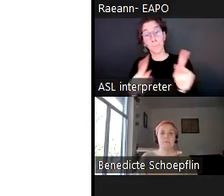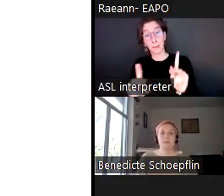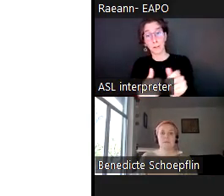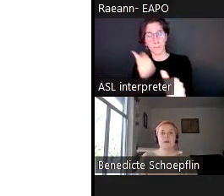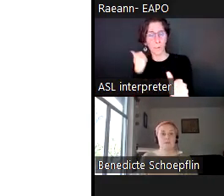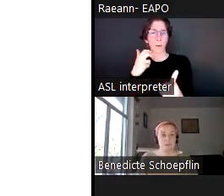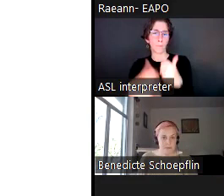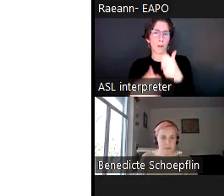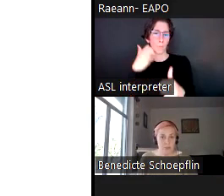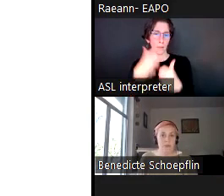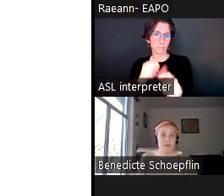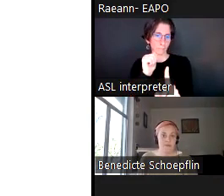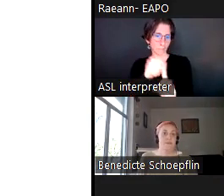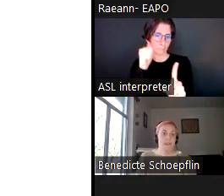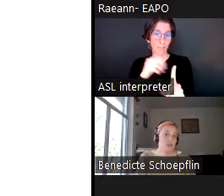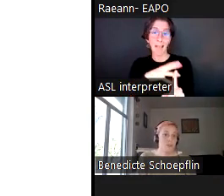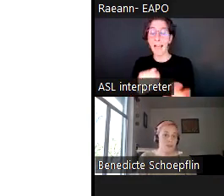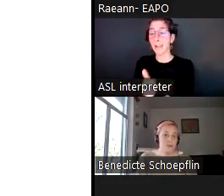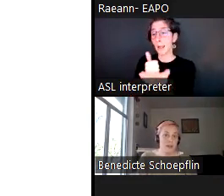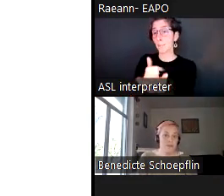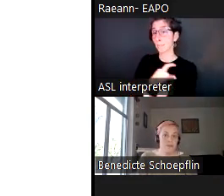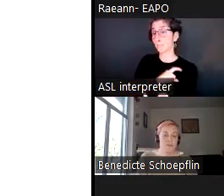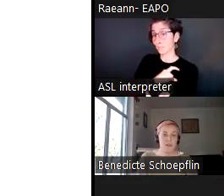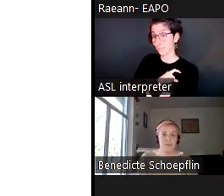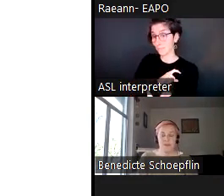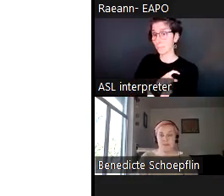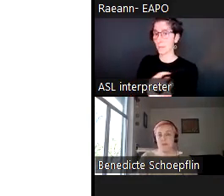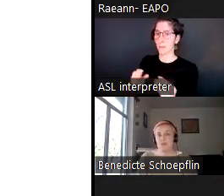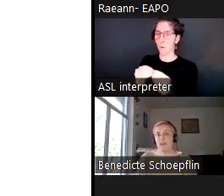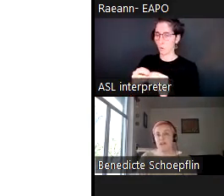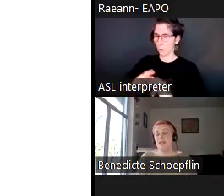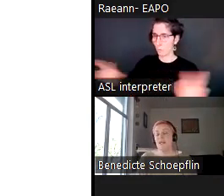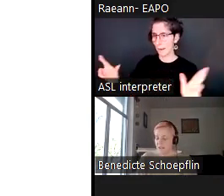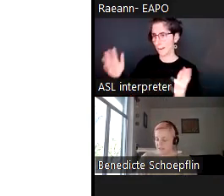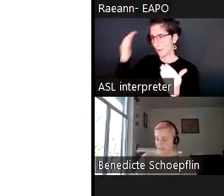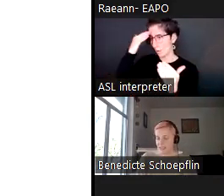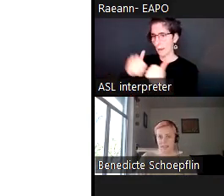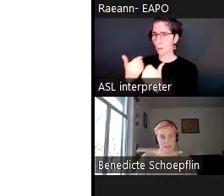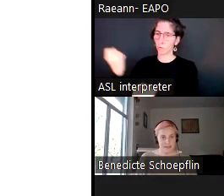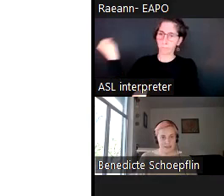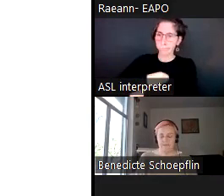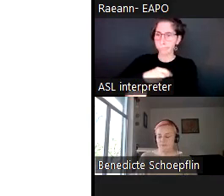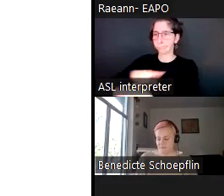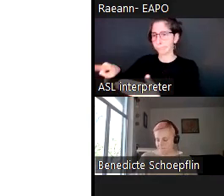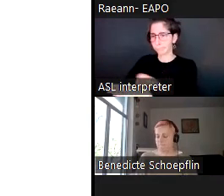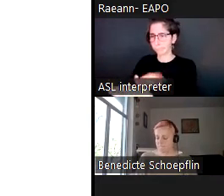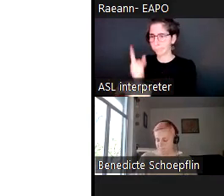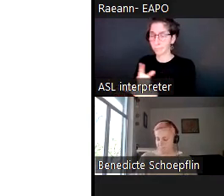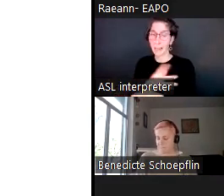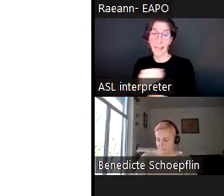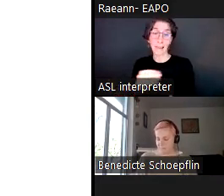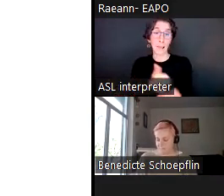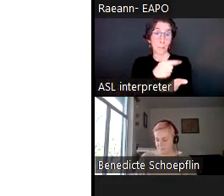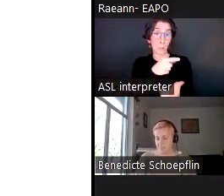and they're helping law enforcement with their efforts, and you with your efforts as well of keeping track. Yeah, exactly. So often, like,